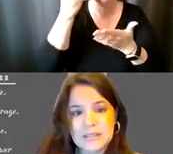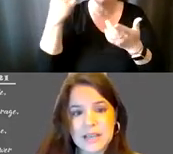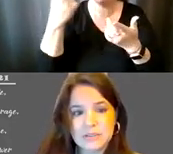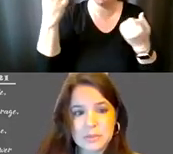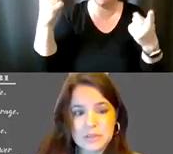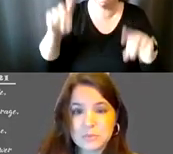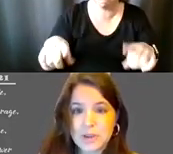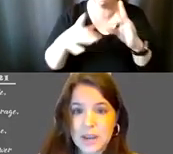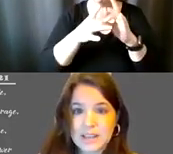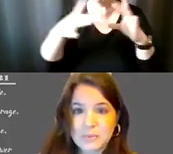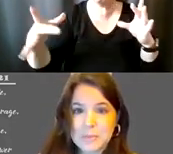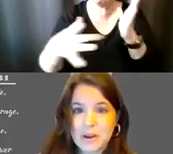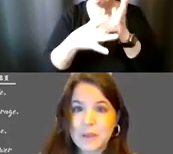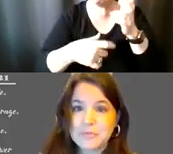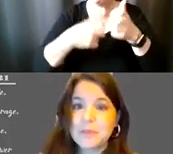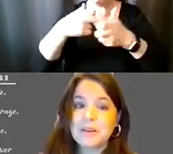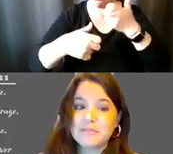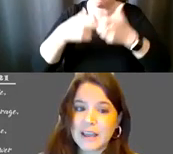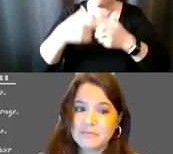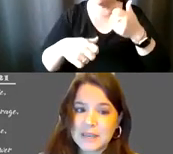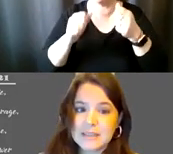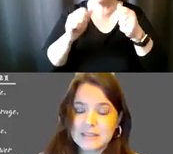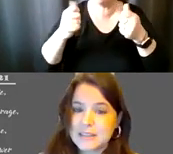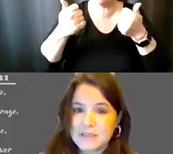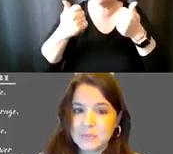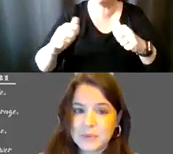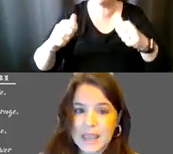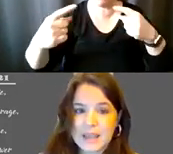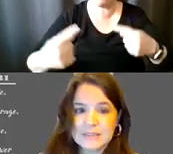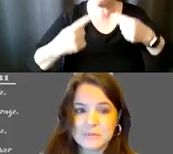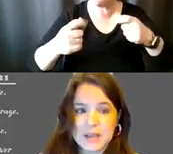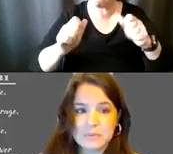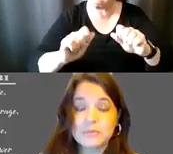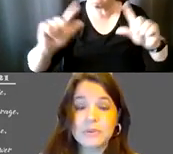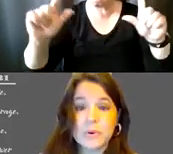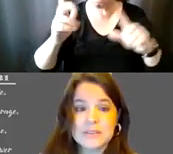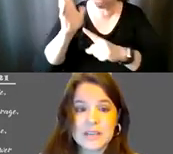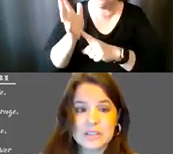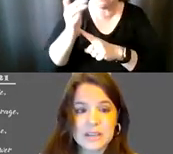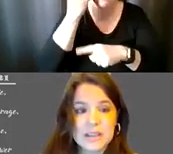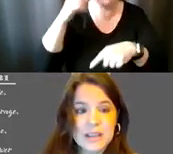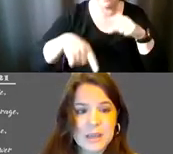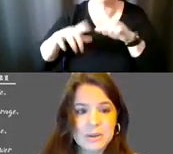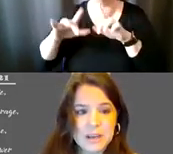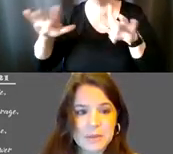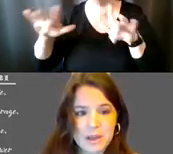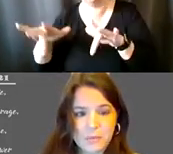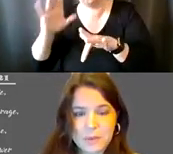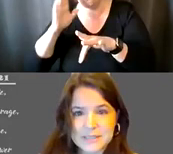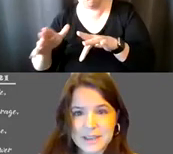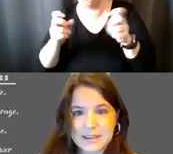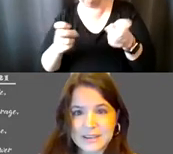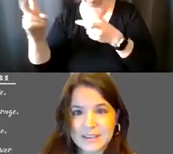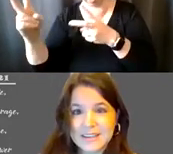run into tech troubles, we'll try to get the webinar up for about 5 minutes. In the event we can't, we'll record the session and put it up on